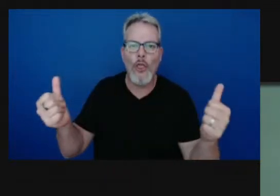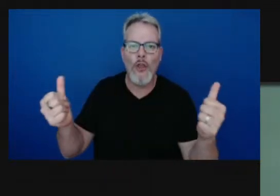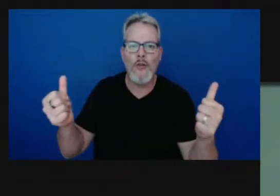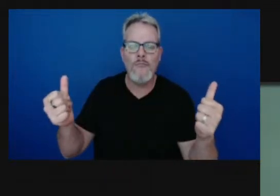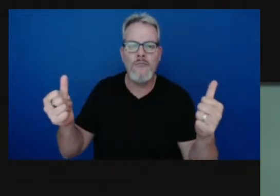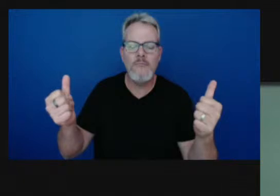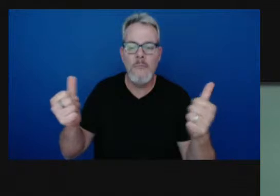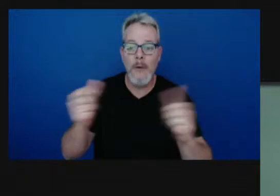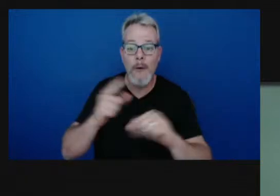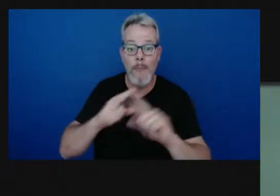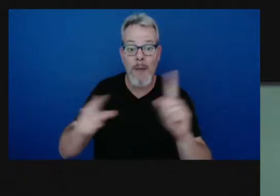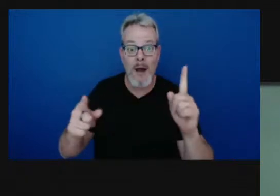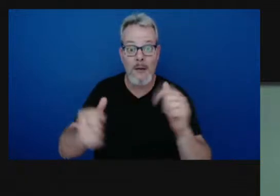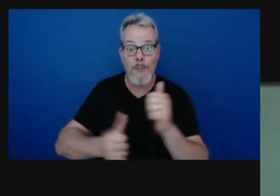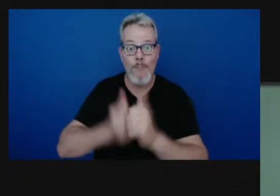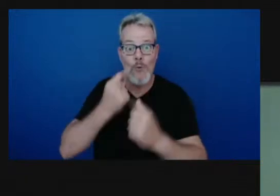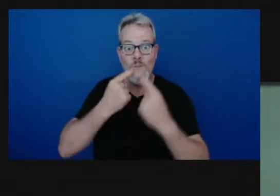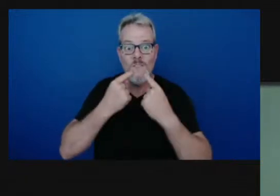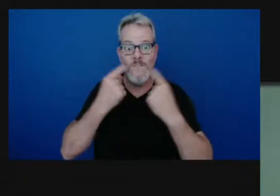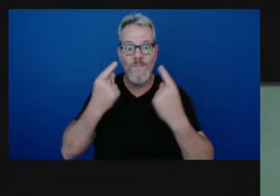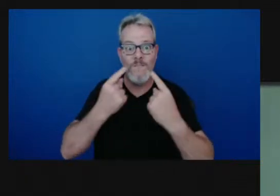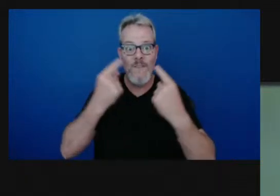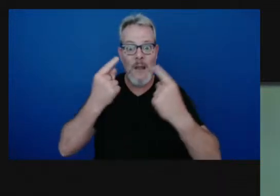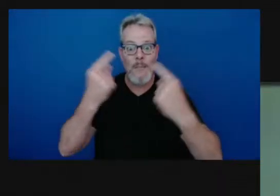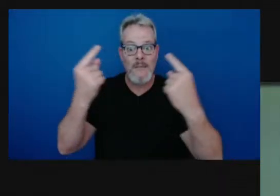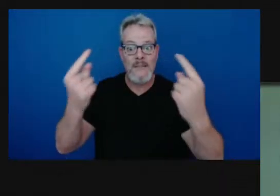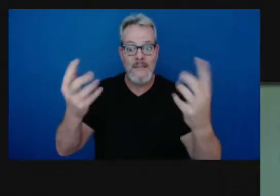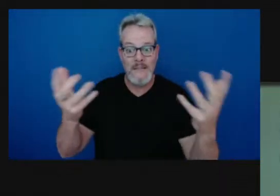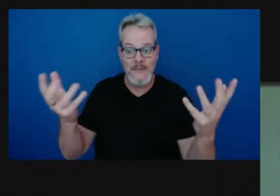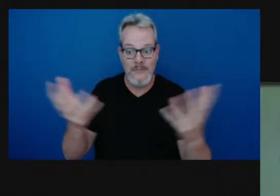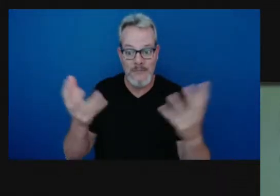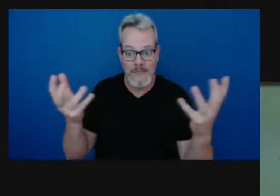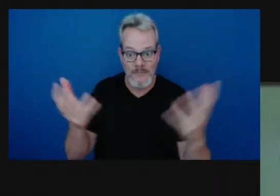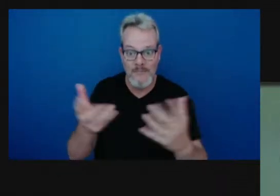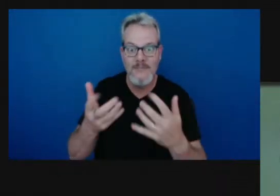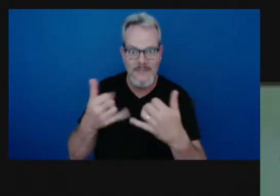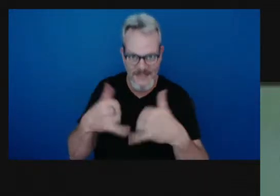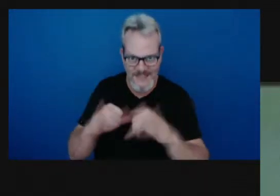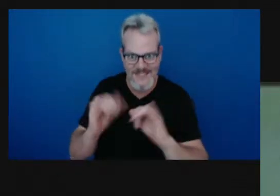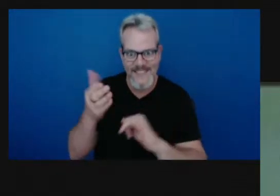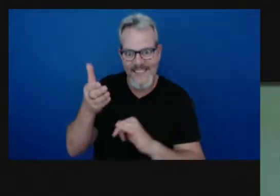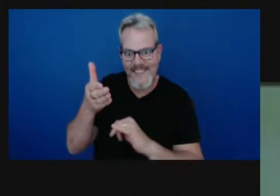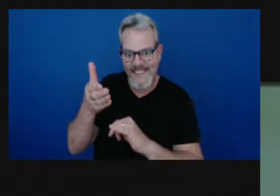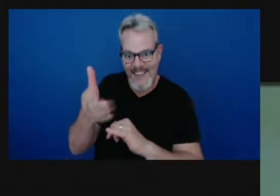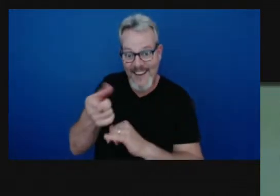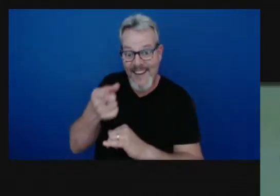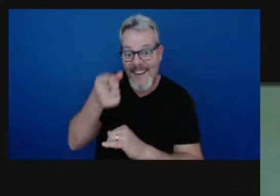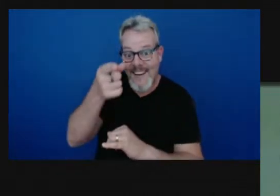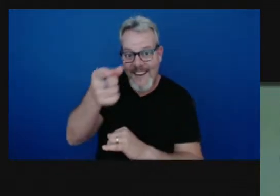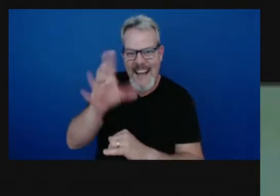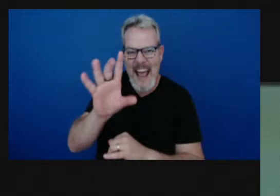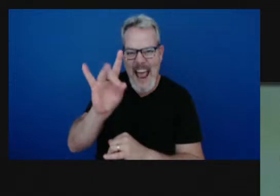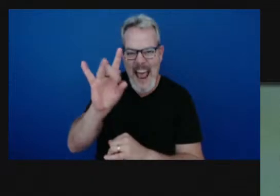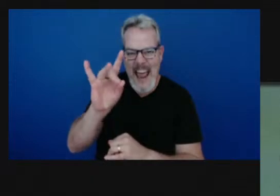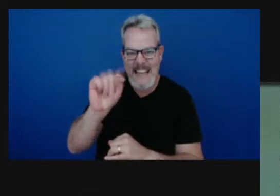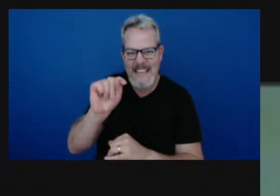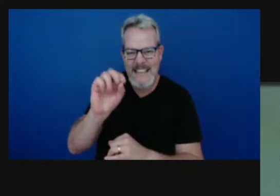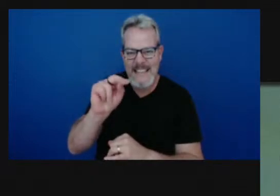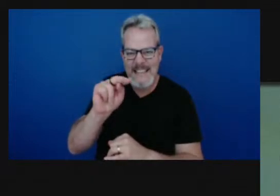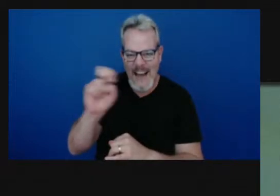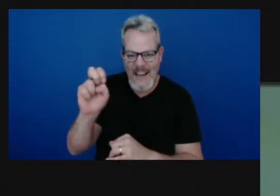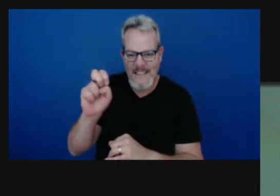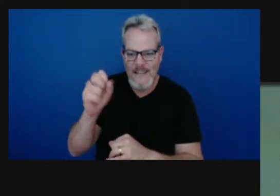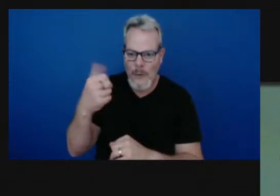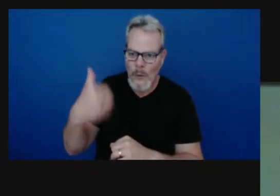the most famous block of all is still there. And that's the 8-ton block on the landing field that Ben mentioned,